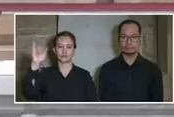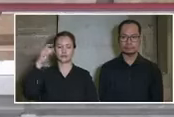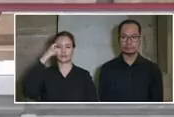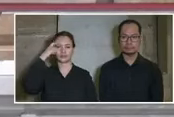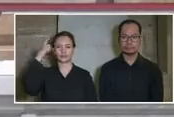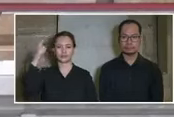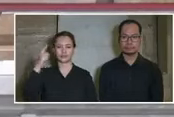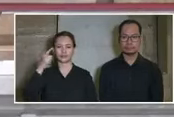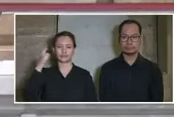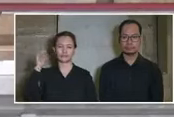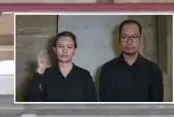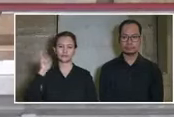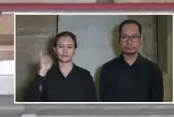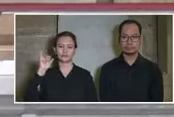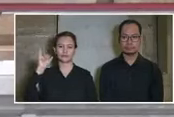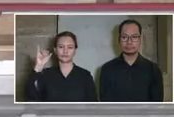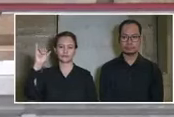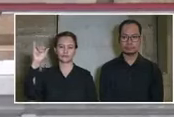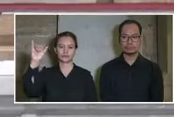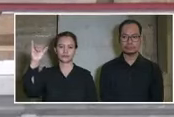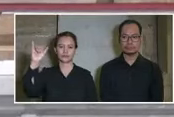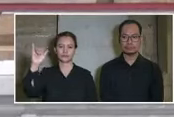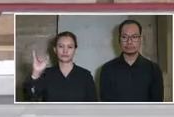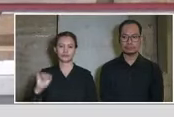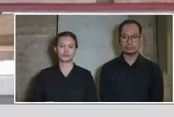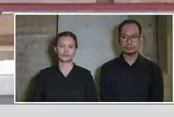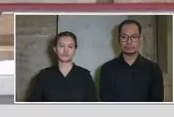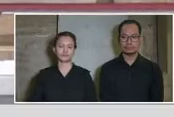forever and ever.